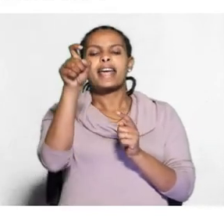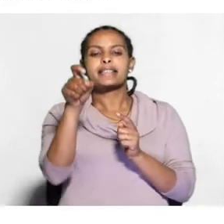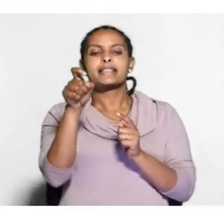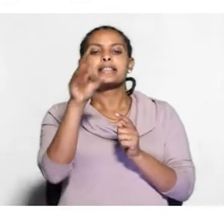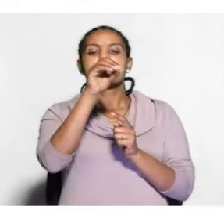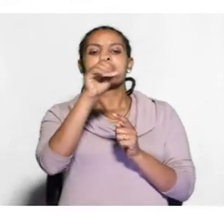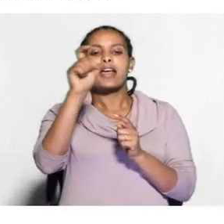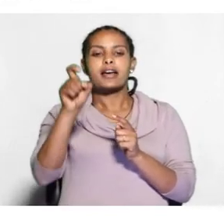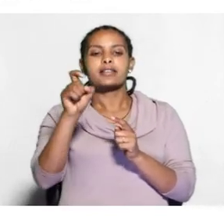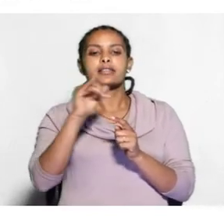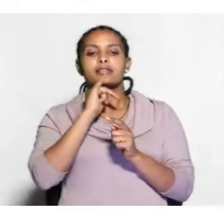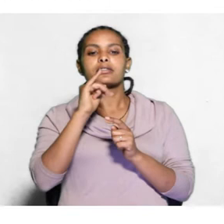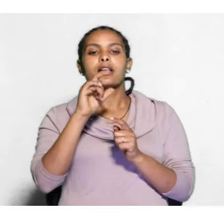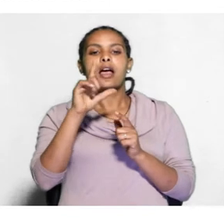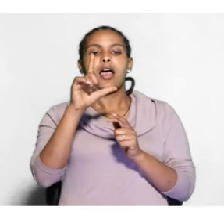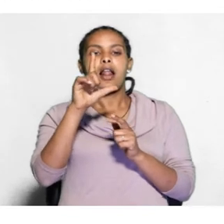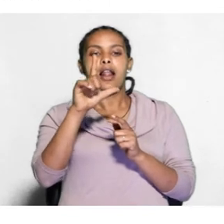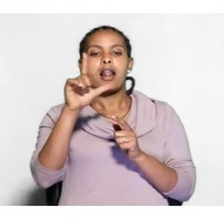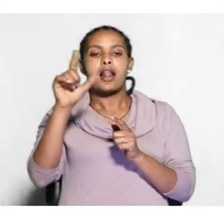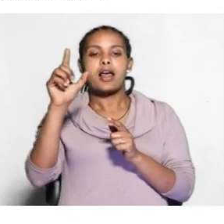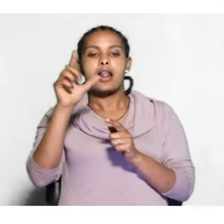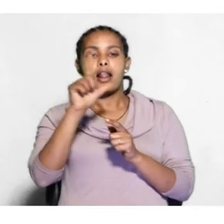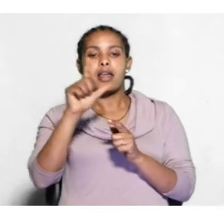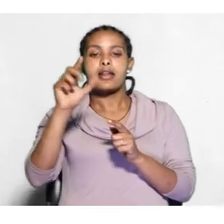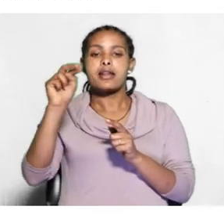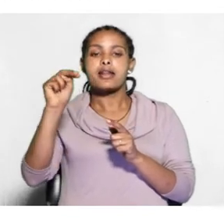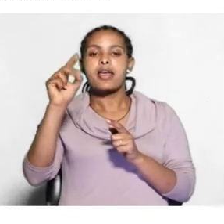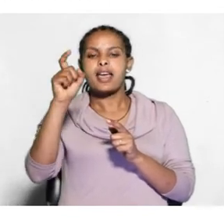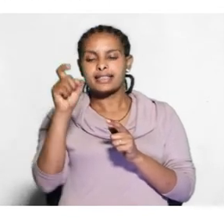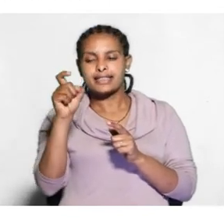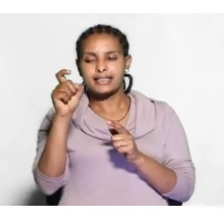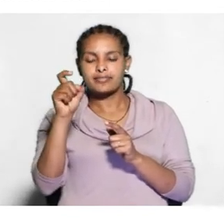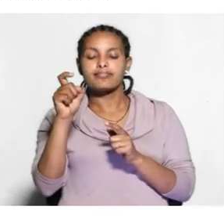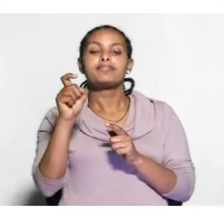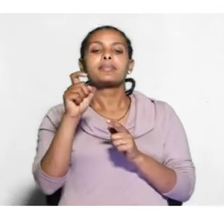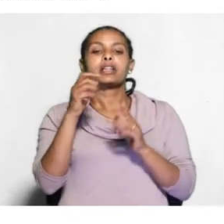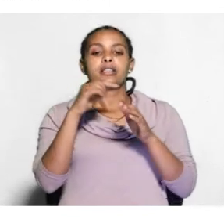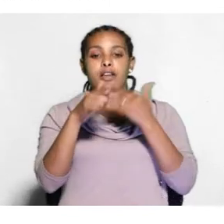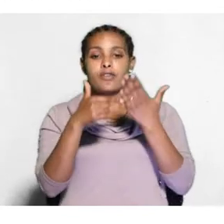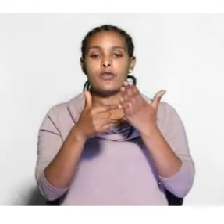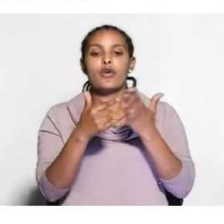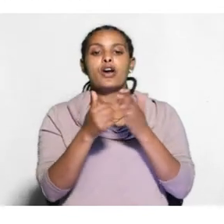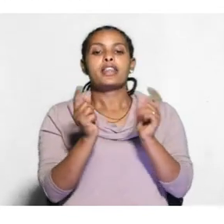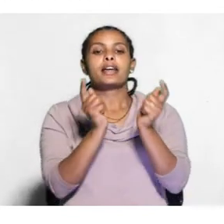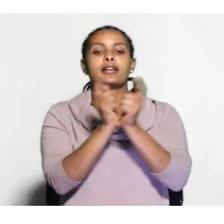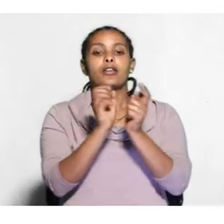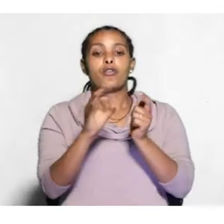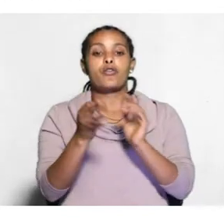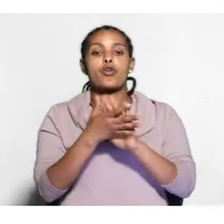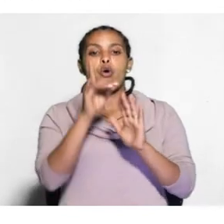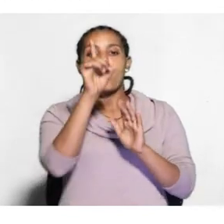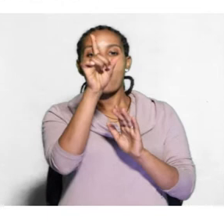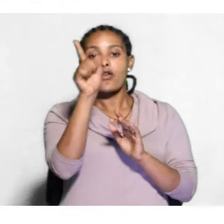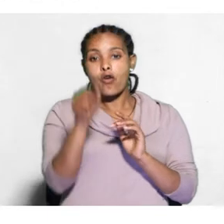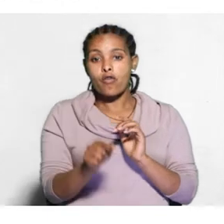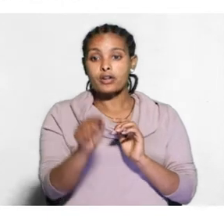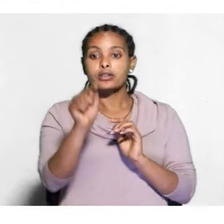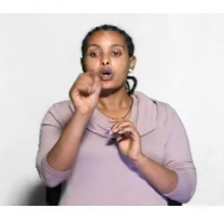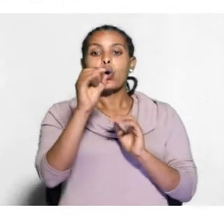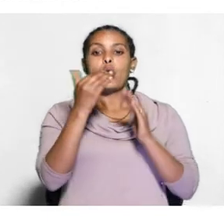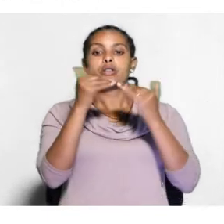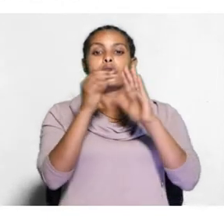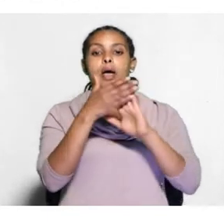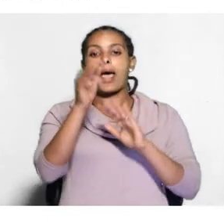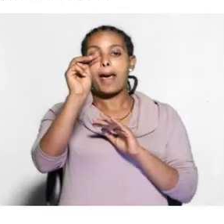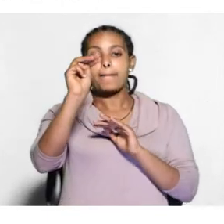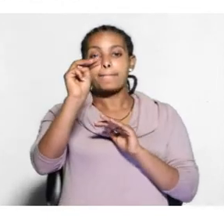d x is lan x len x therefore the integration of one over concentration